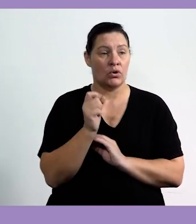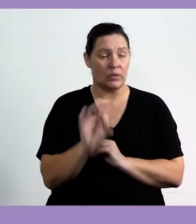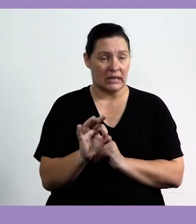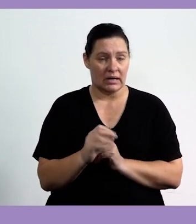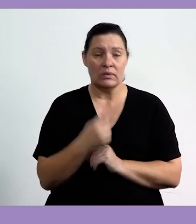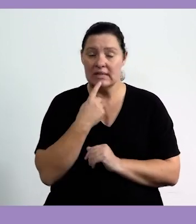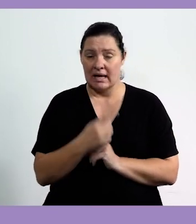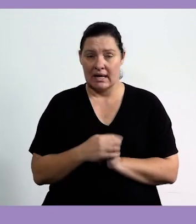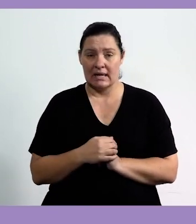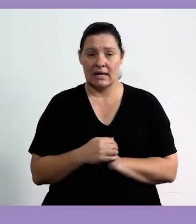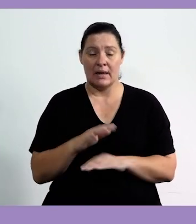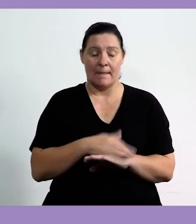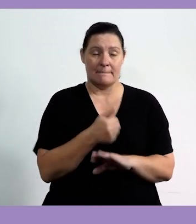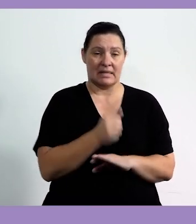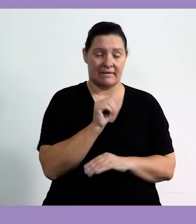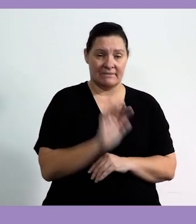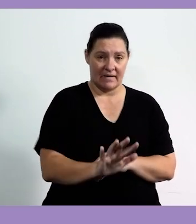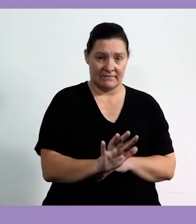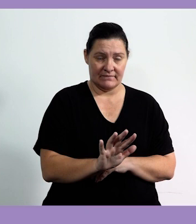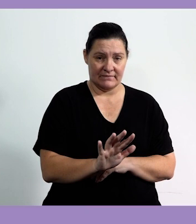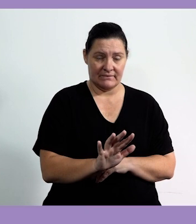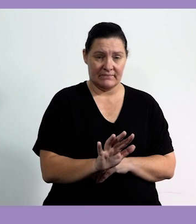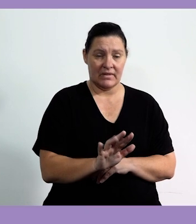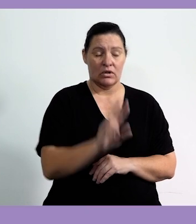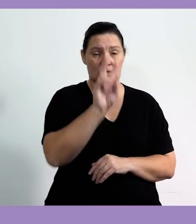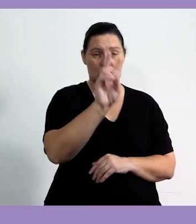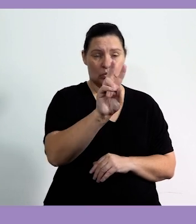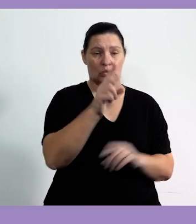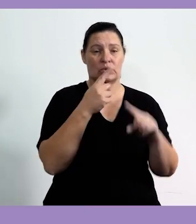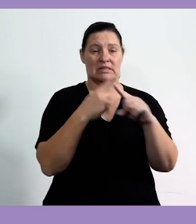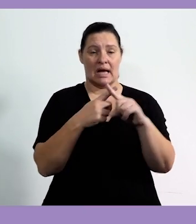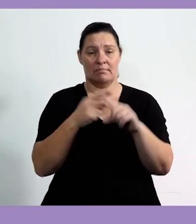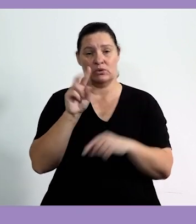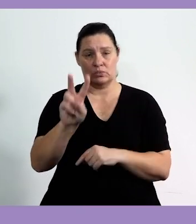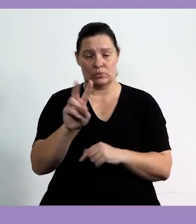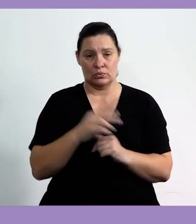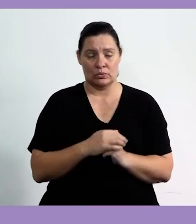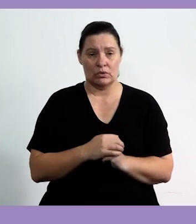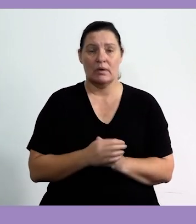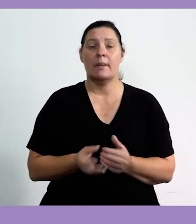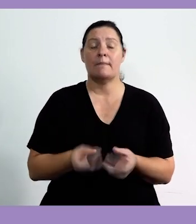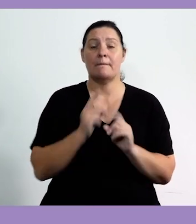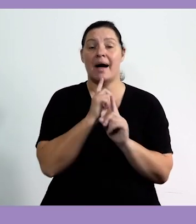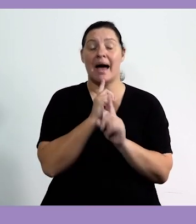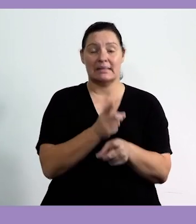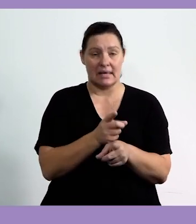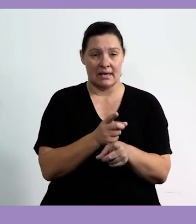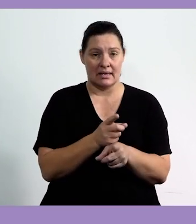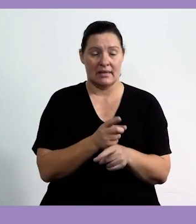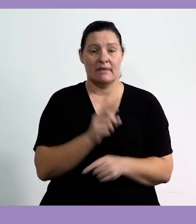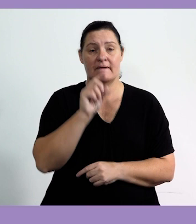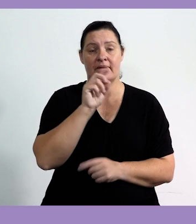3, we are going to say base 5, and that is going to be 2 multiplied by 2, giving us an